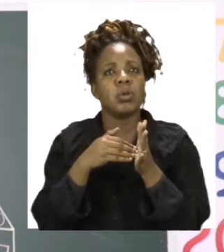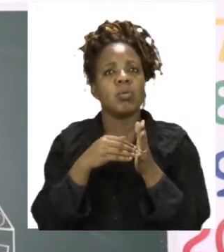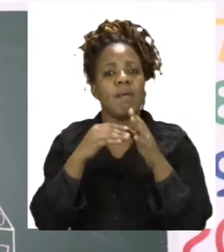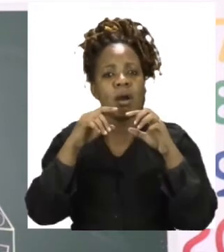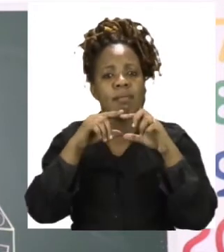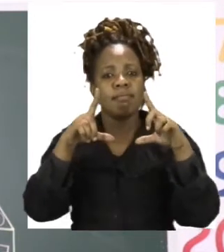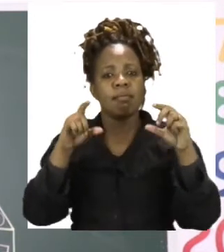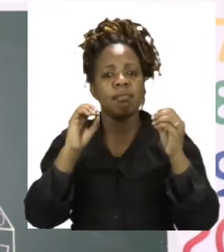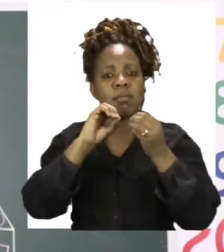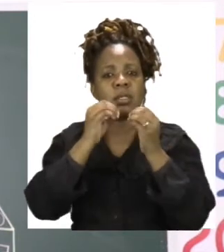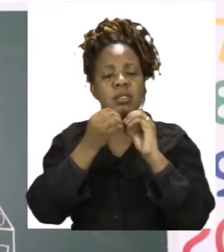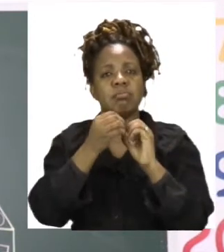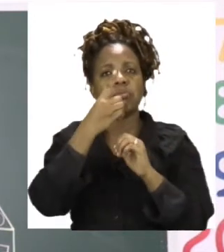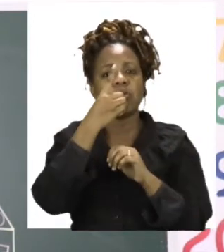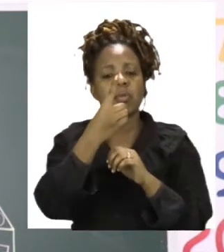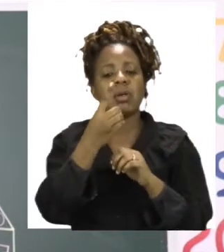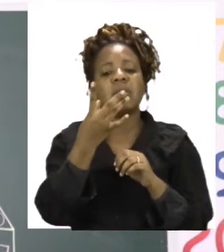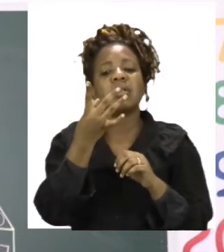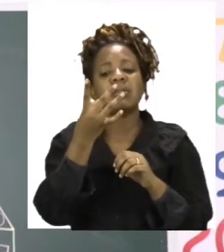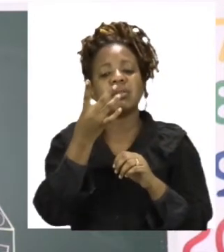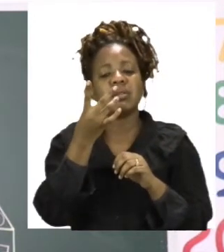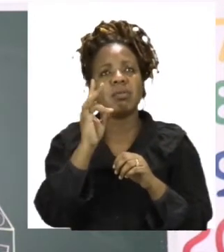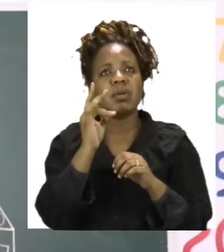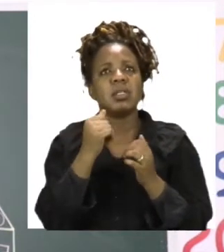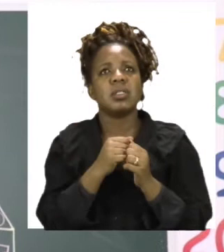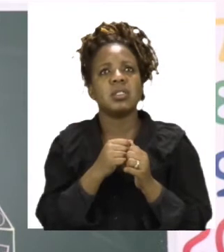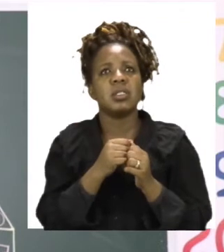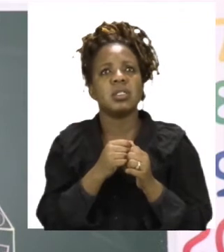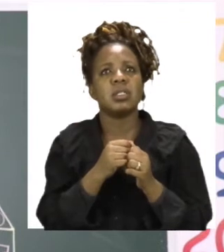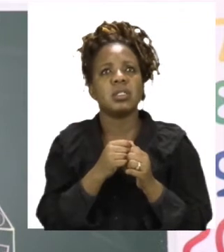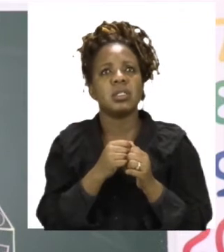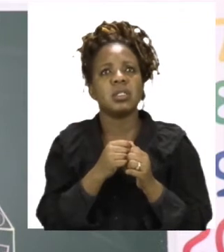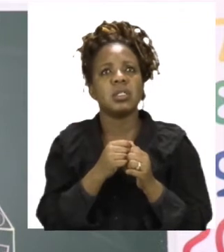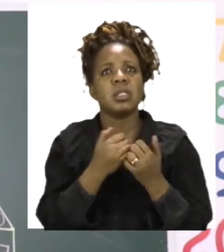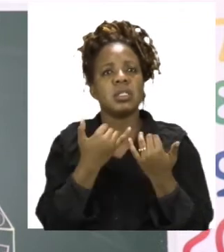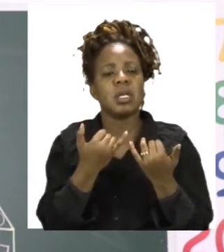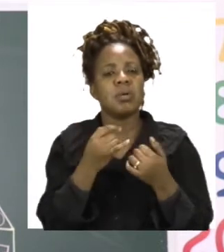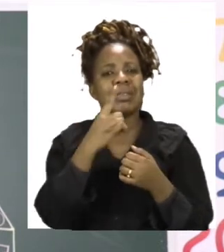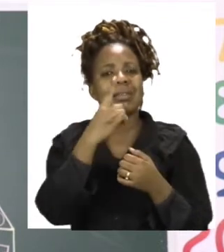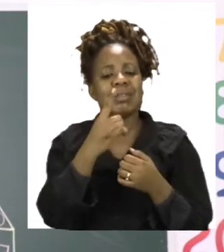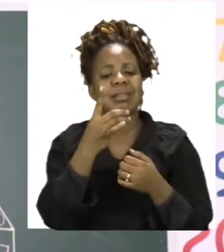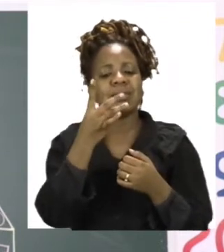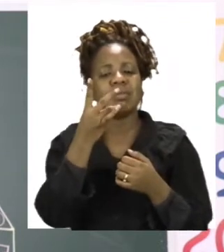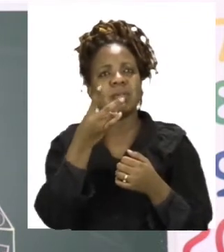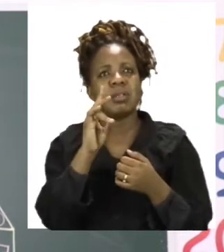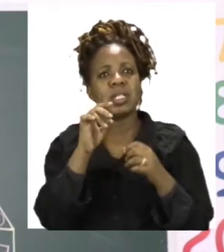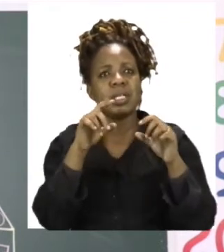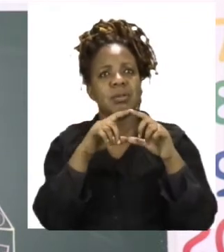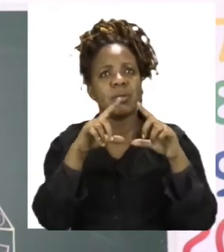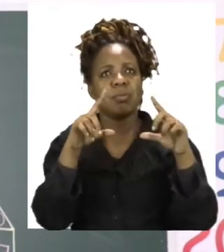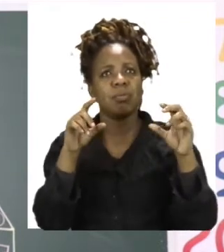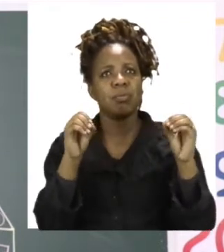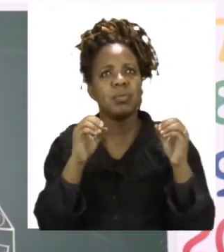hide because the lion is going to eat him. If the 17th brick is here, where should